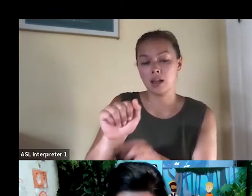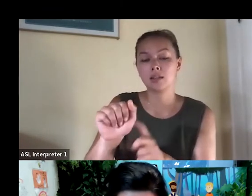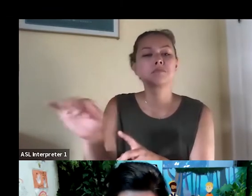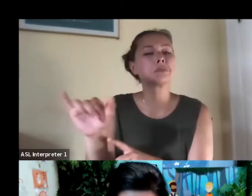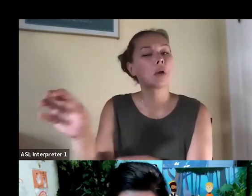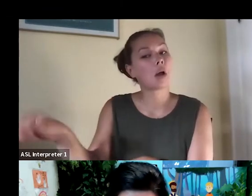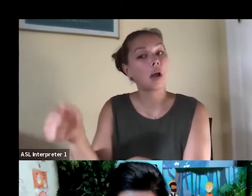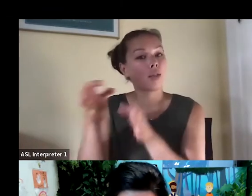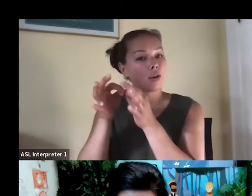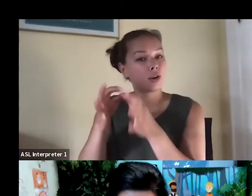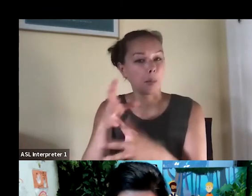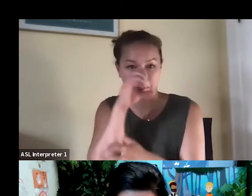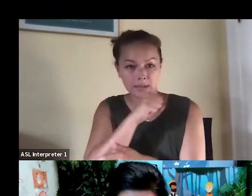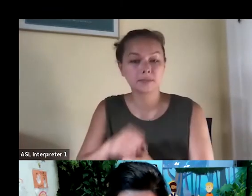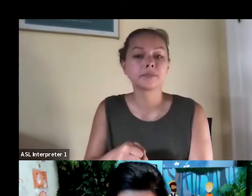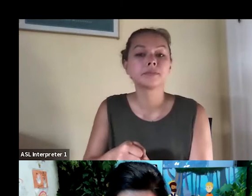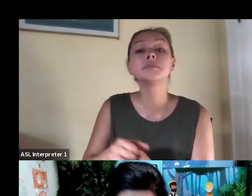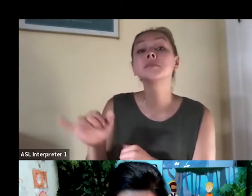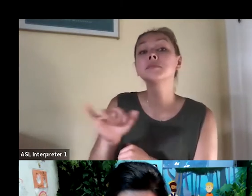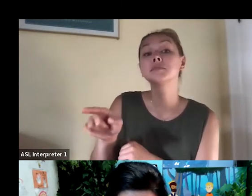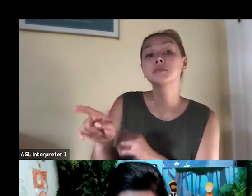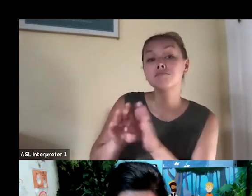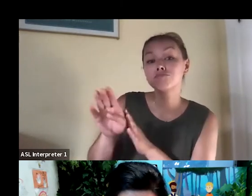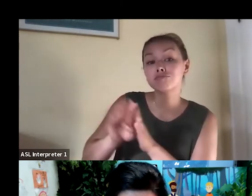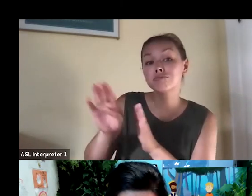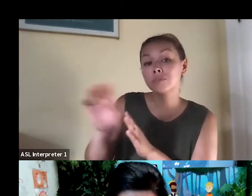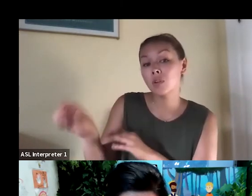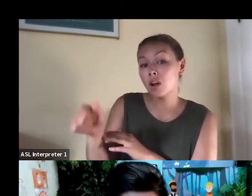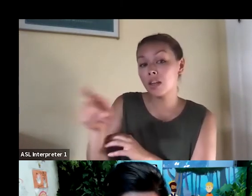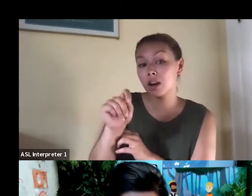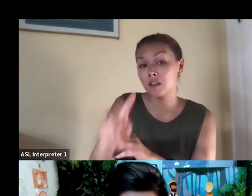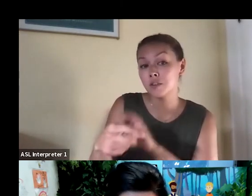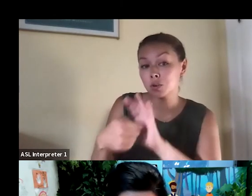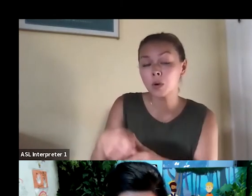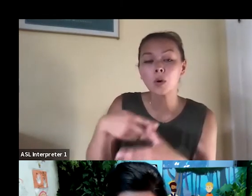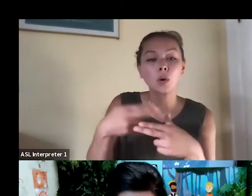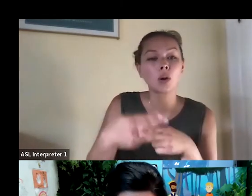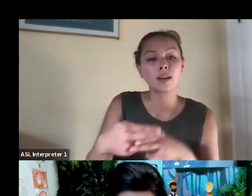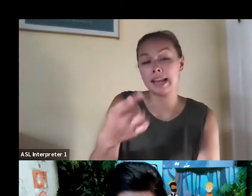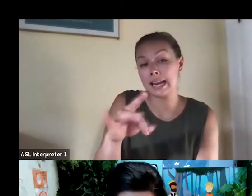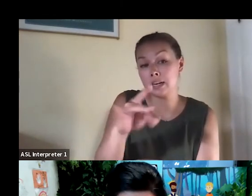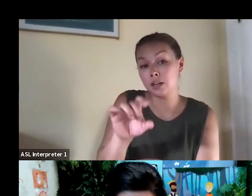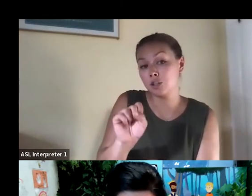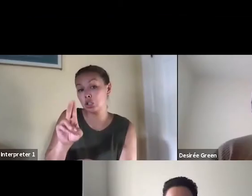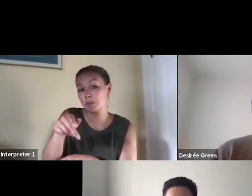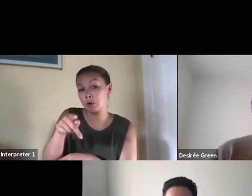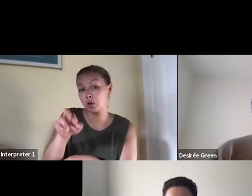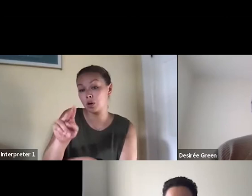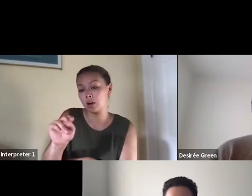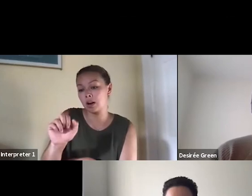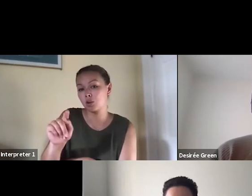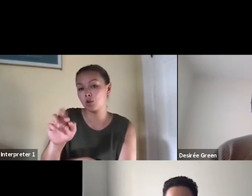in development, one of them being a teen supernatural series for entertainment. Please help me welcome Jadiel Dowlin.